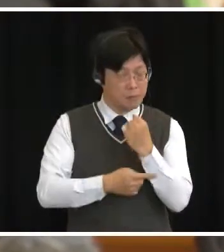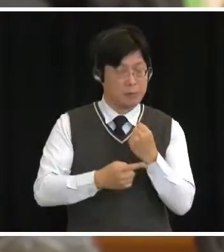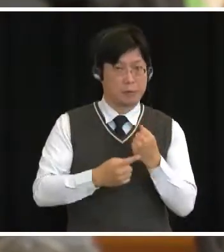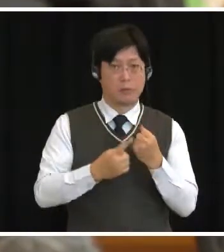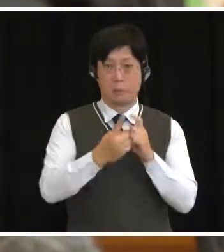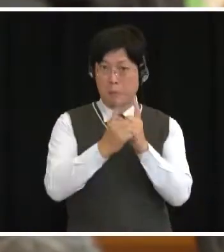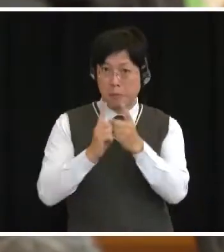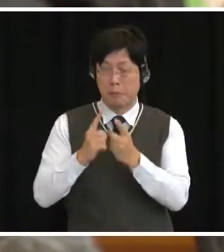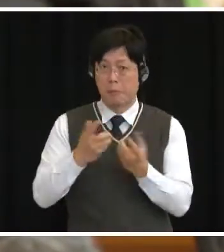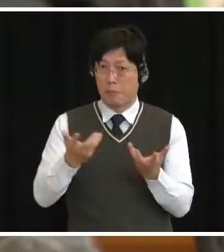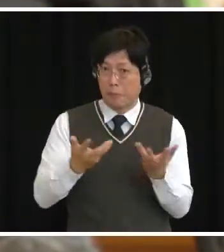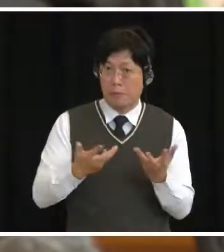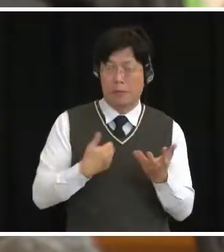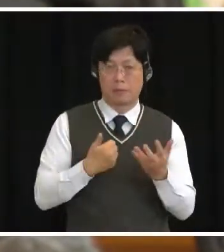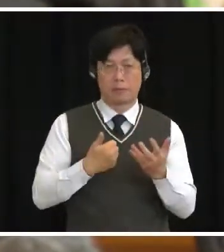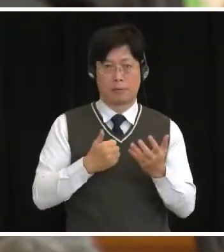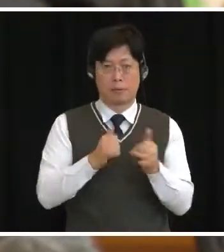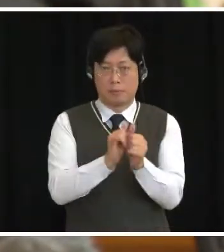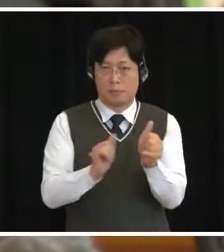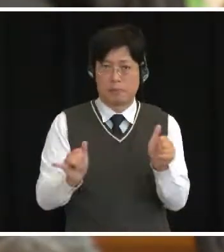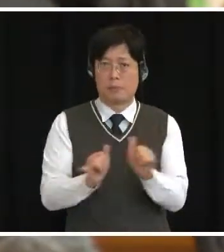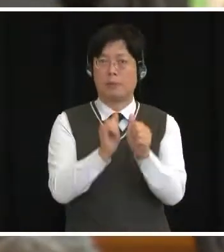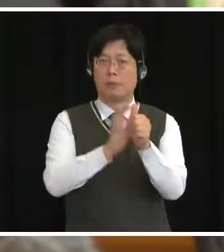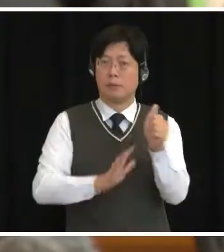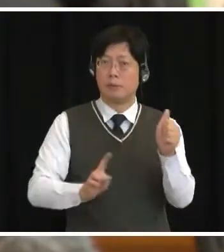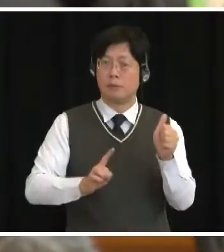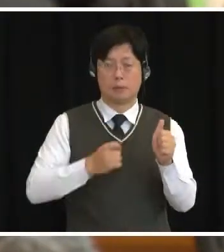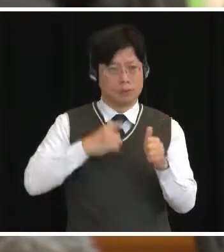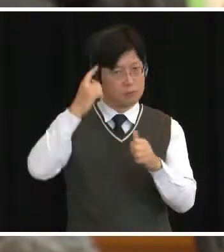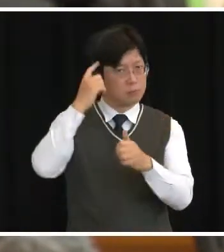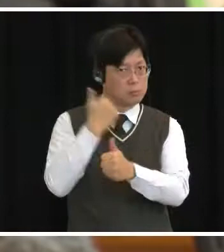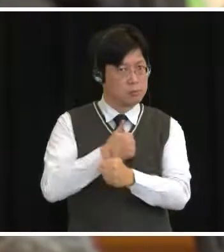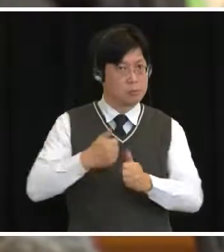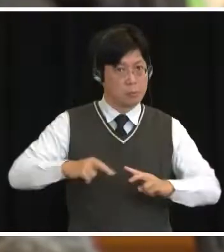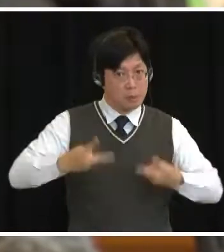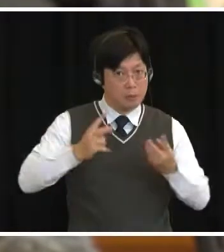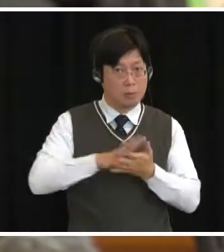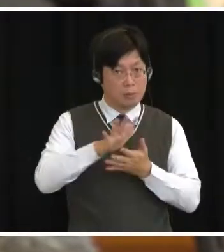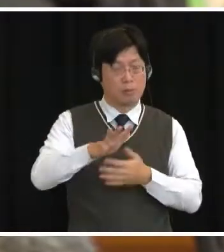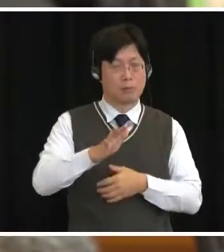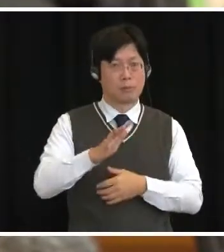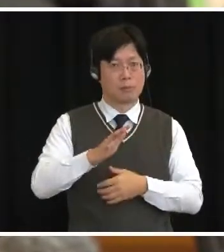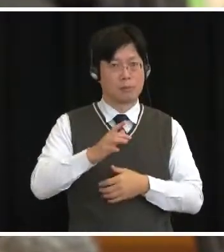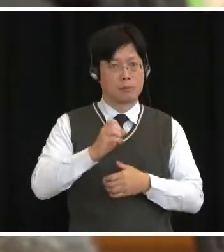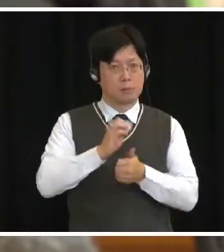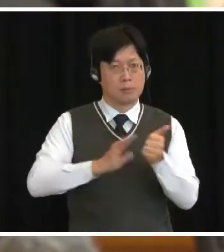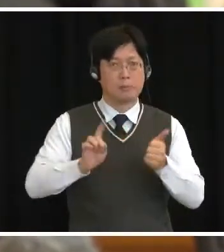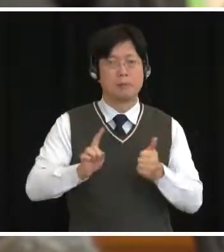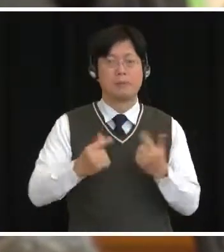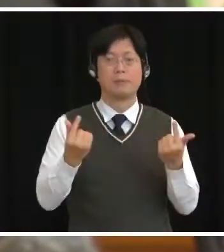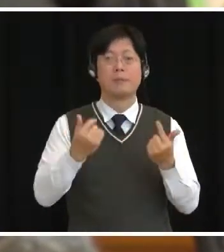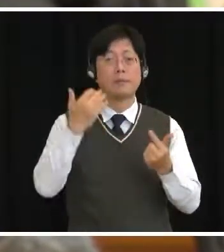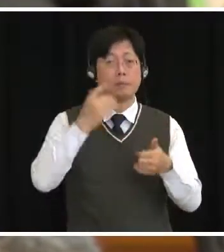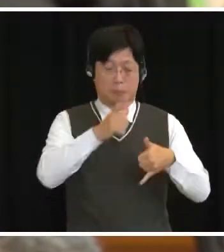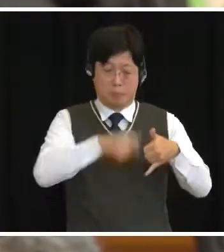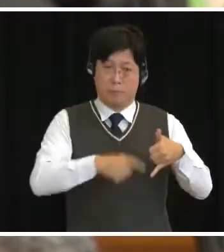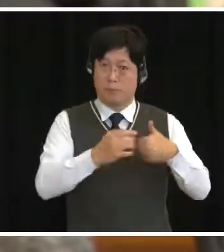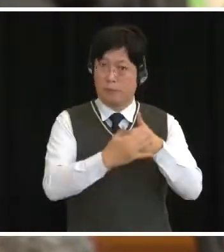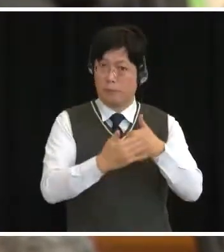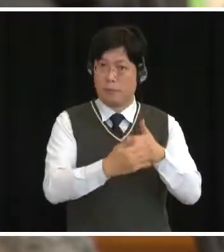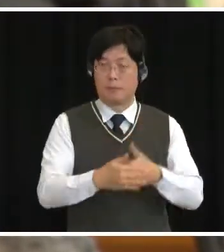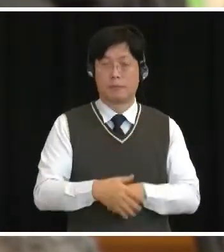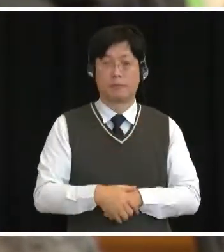As for the well, if we do reduce or lower the age of majority, there are a lot